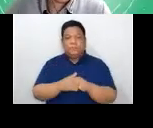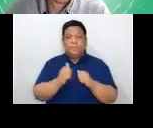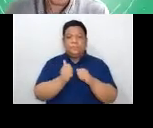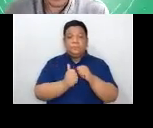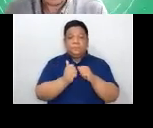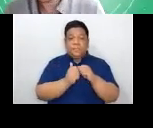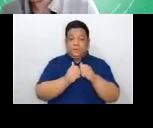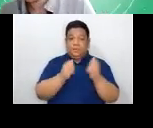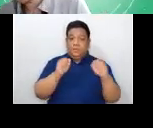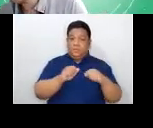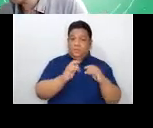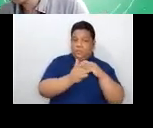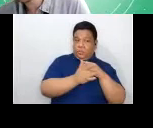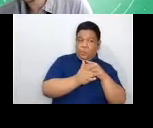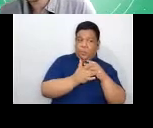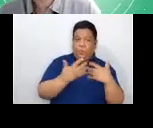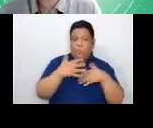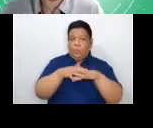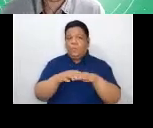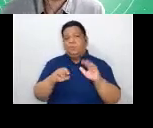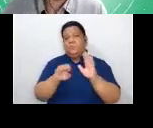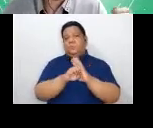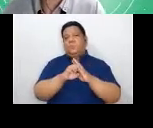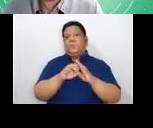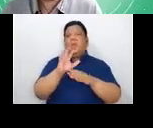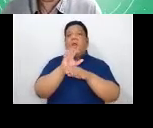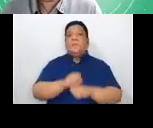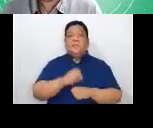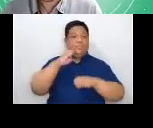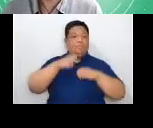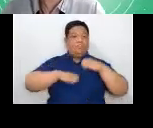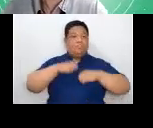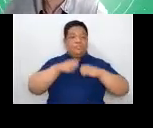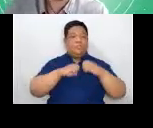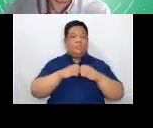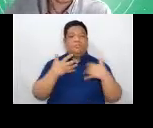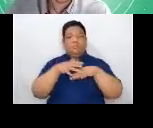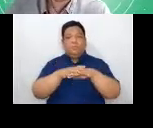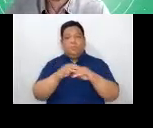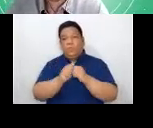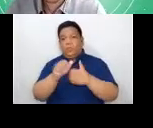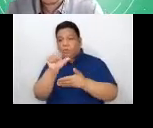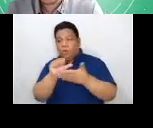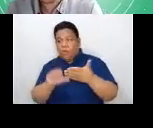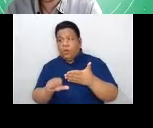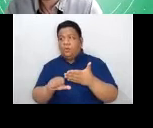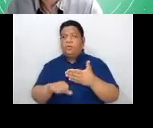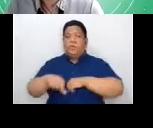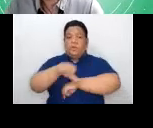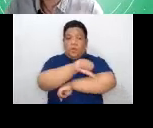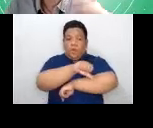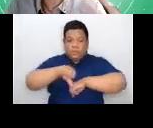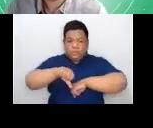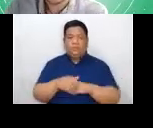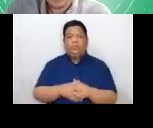combine this technology, which is normally, let's say, for engineering, right? And combine them with topics such as art, architecture. You